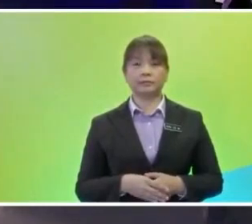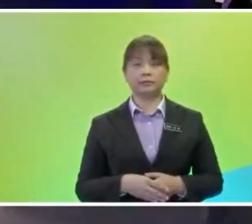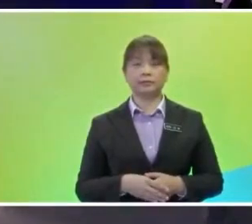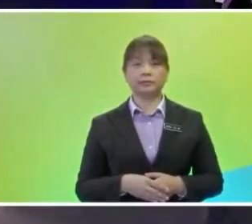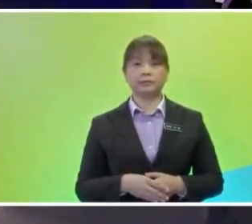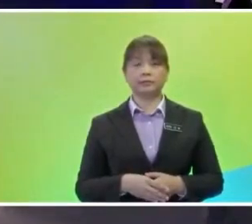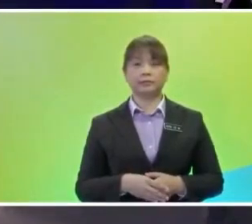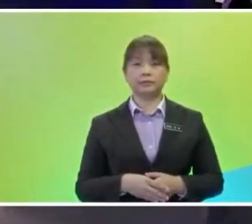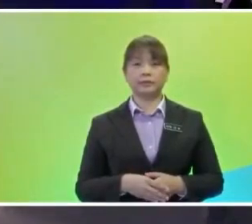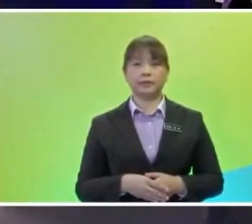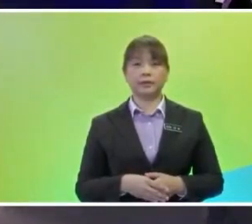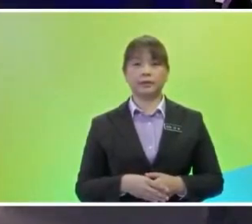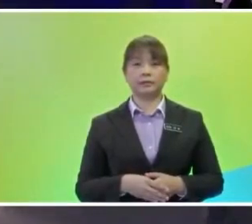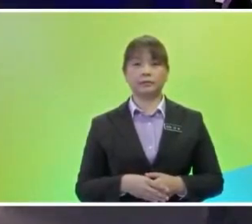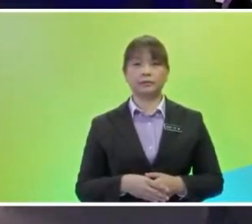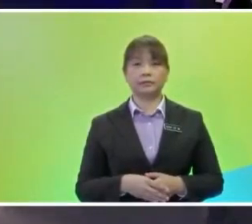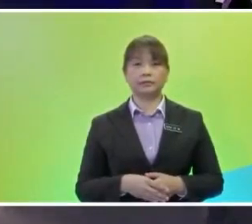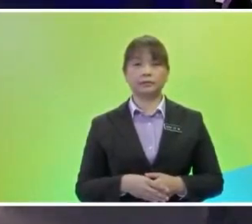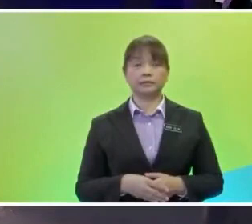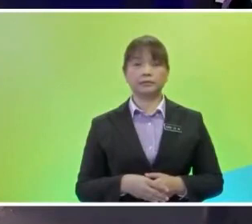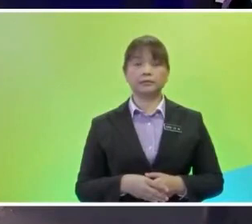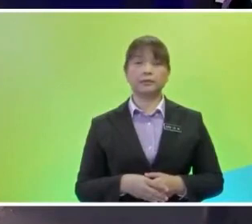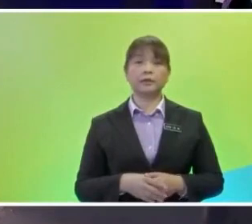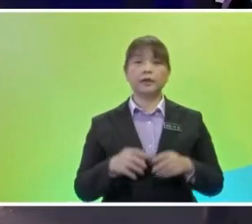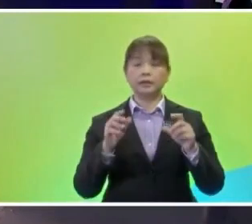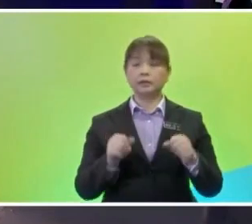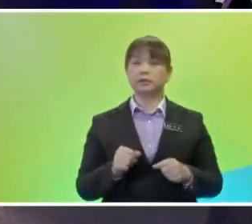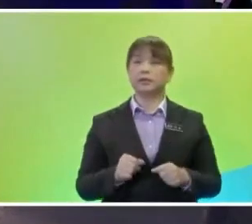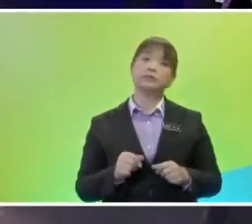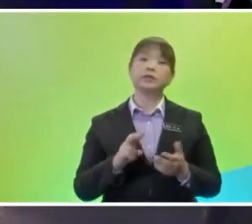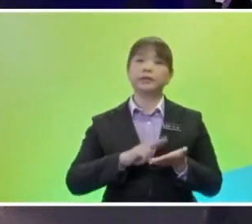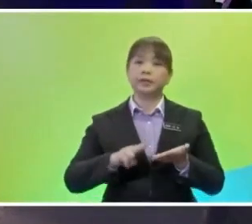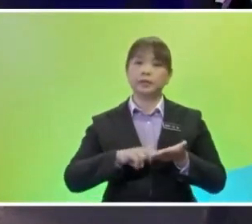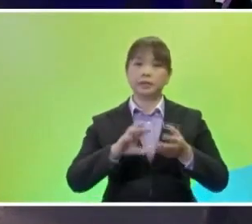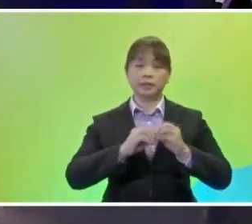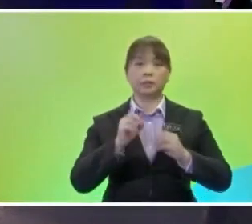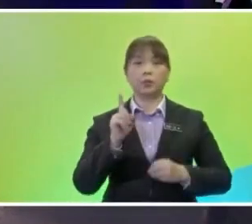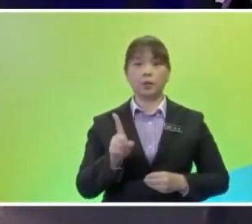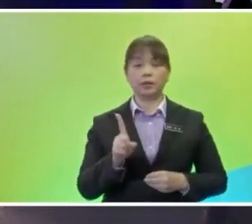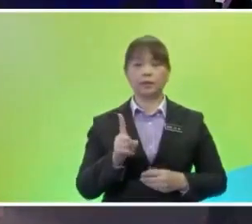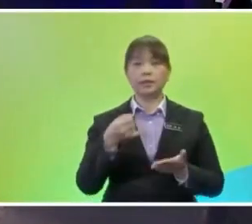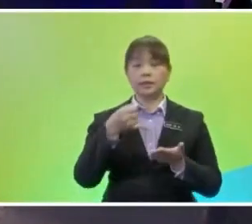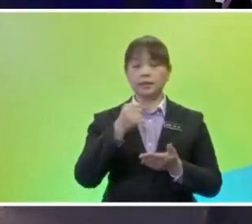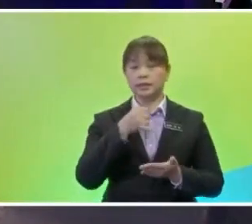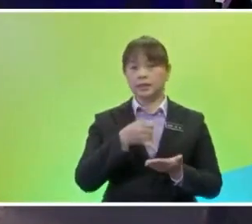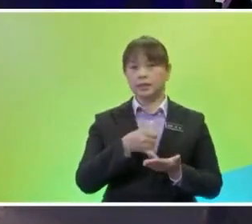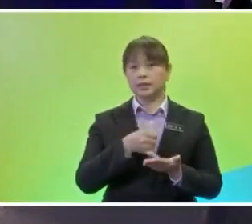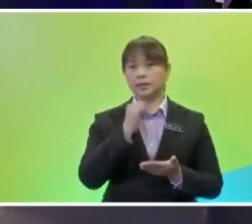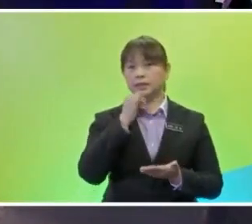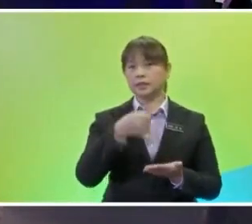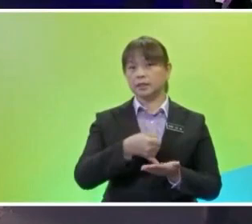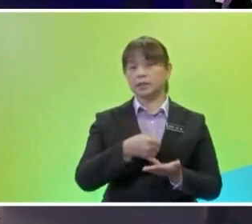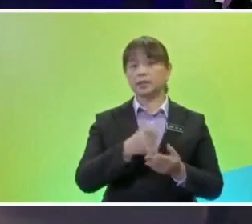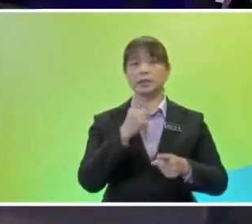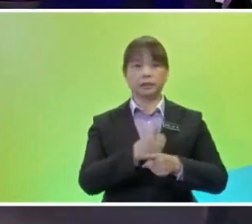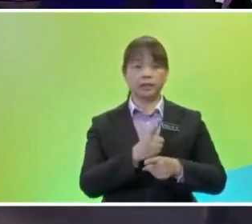Let's read the number. You read number one. Of course. Is it correct? In 2016, I went to the most beautiful place called New